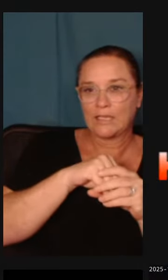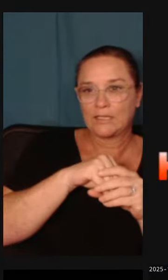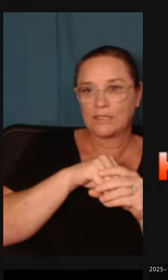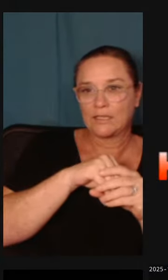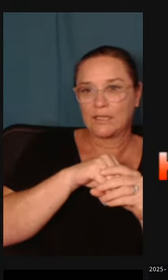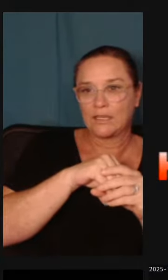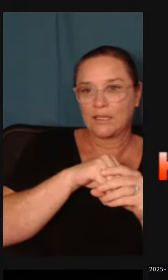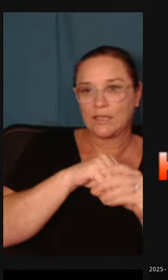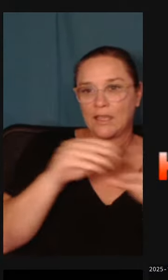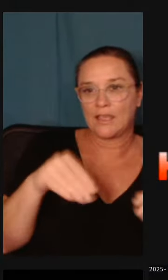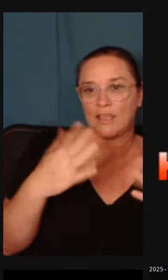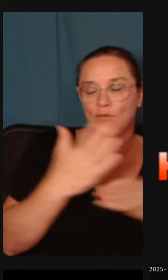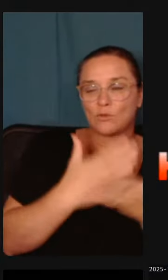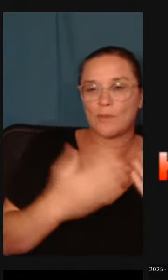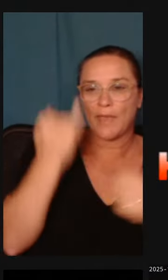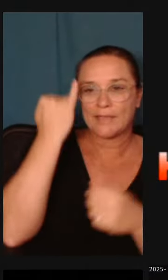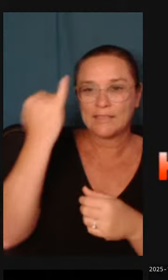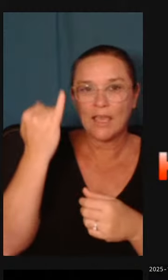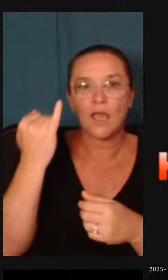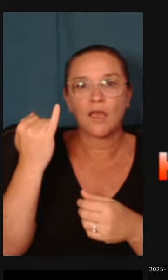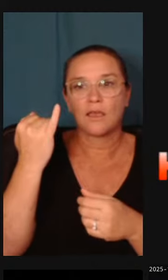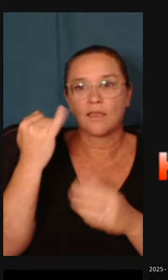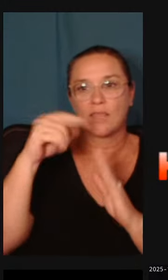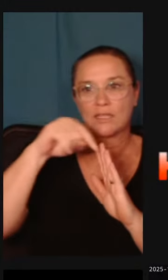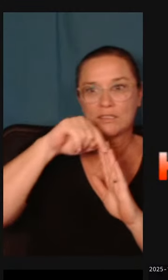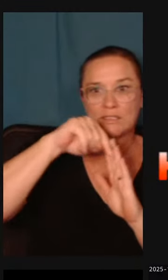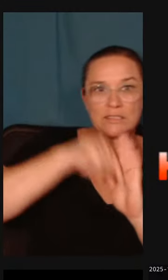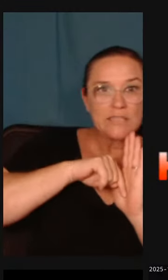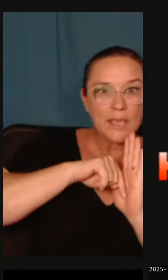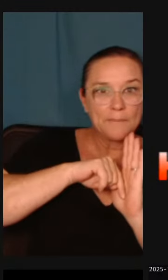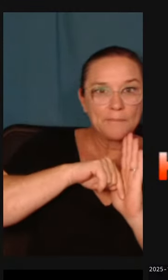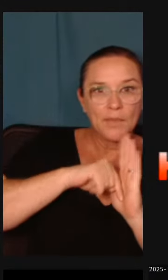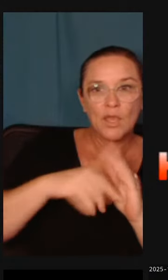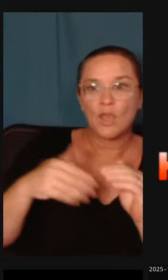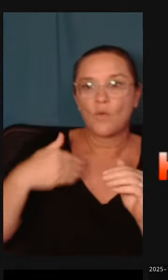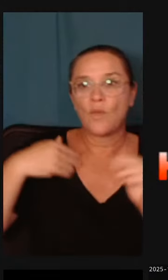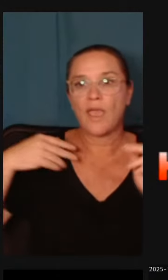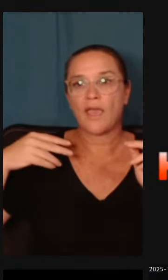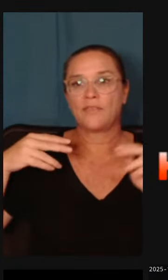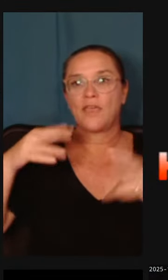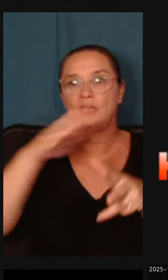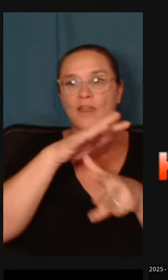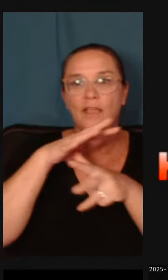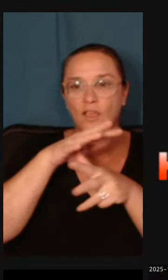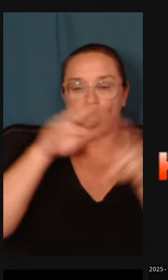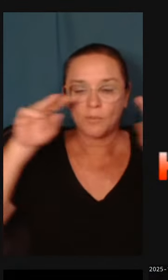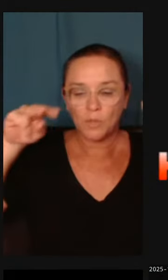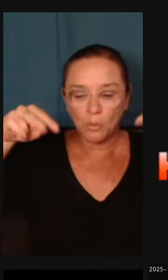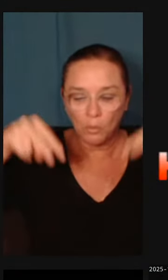Give you some idea of it's deep. We had the overflight, so you could see the magma down in the hole